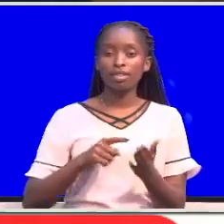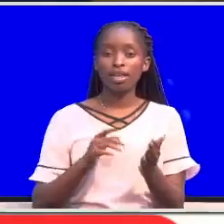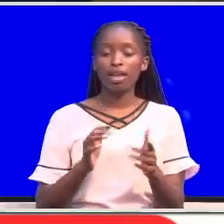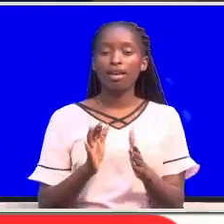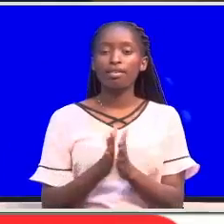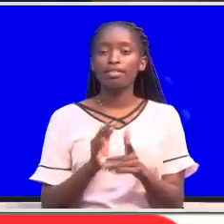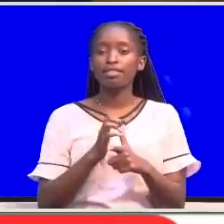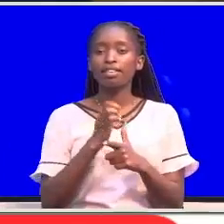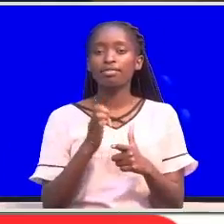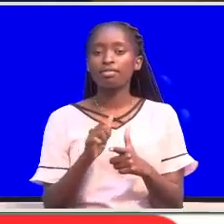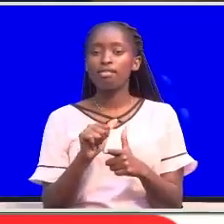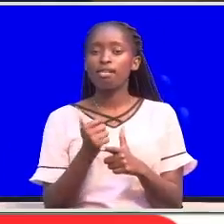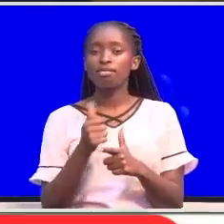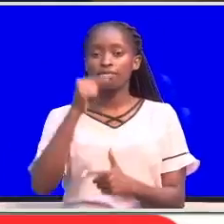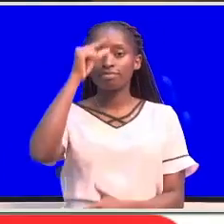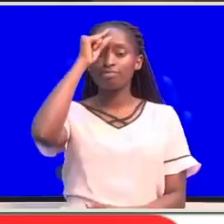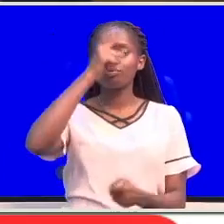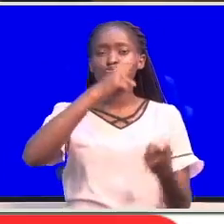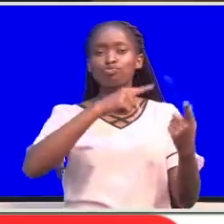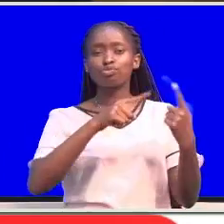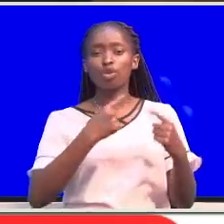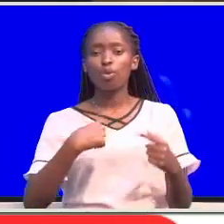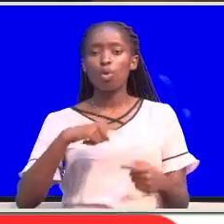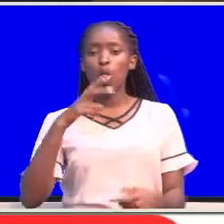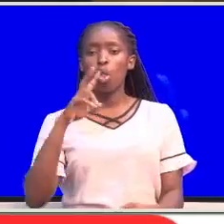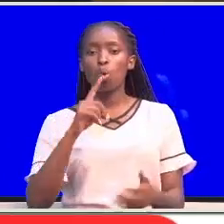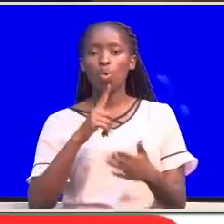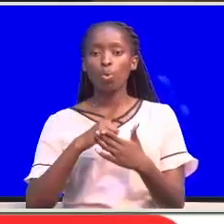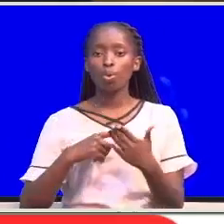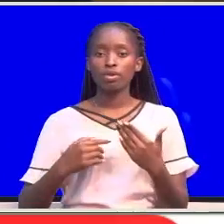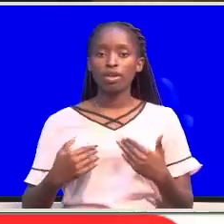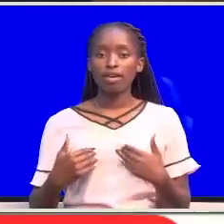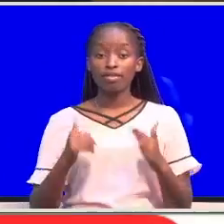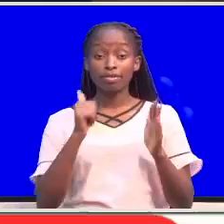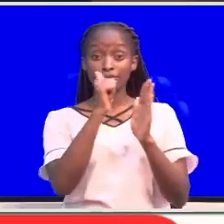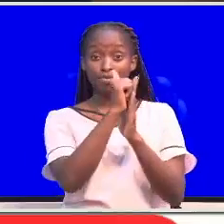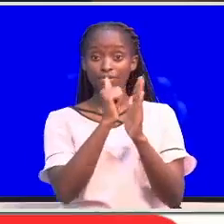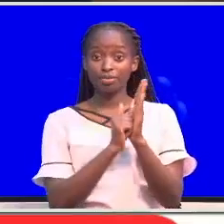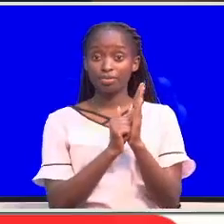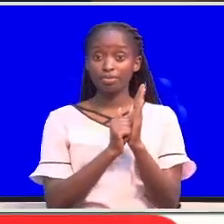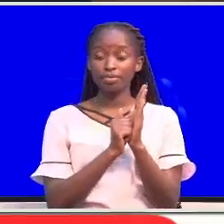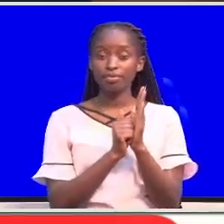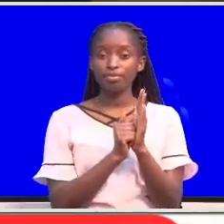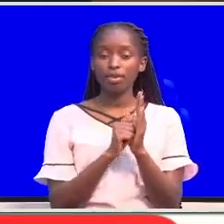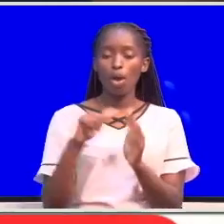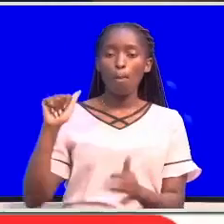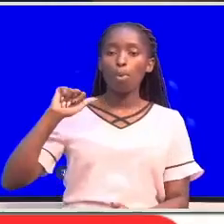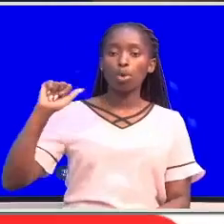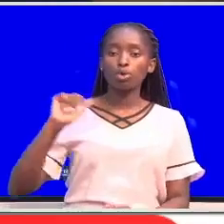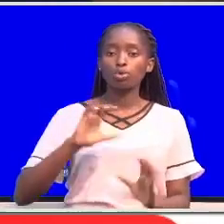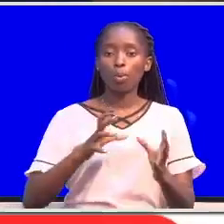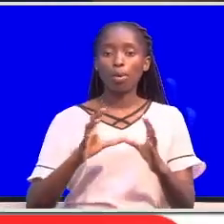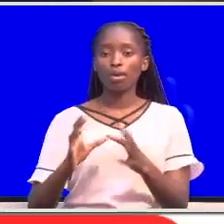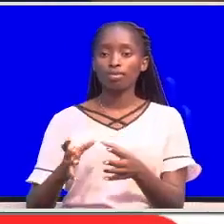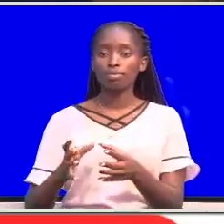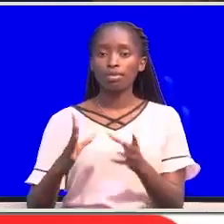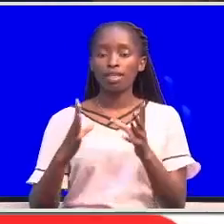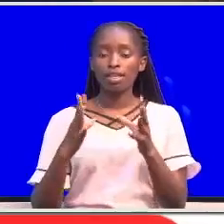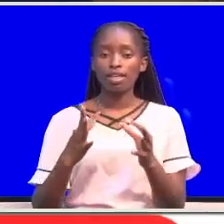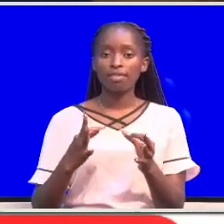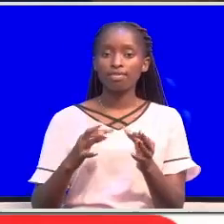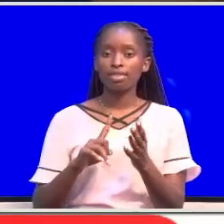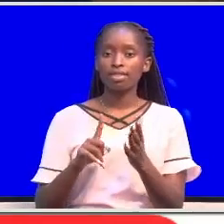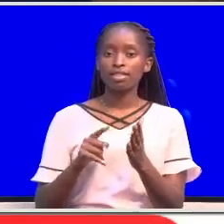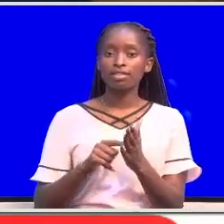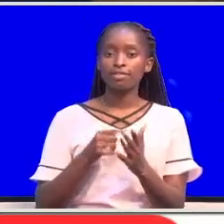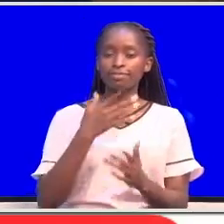come. Because we will always look at the agenda of the political party. If the agenda favors